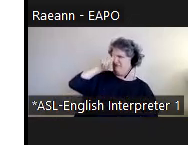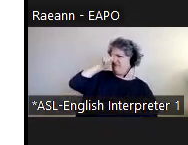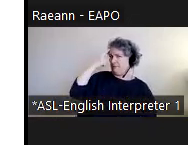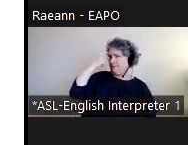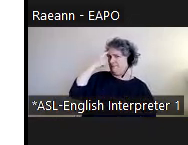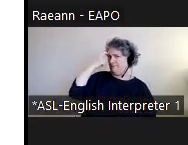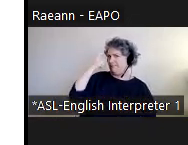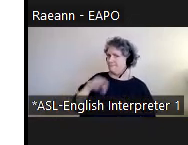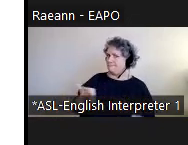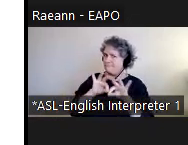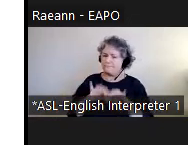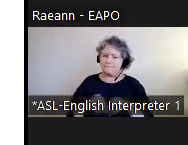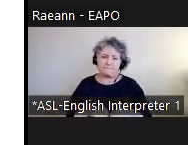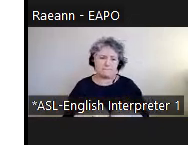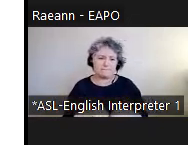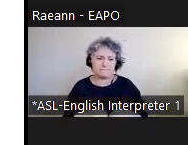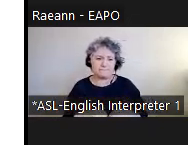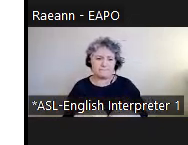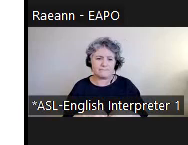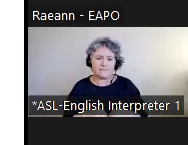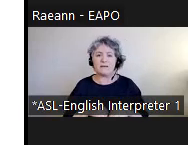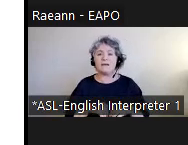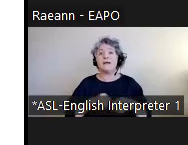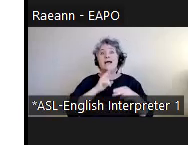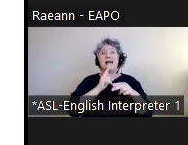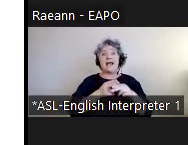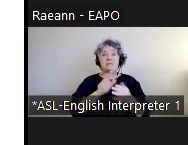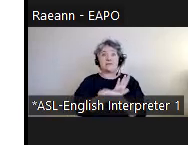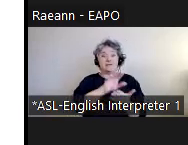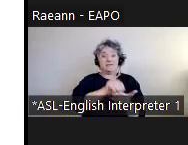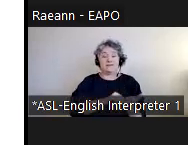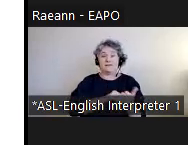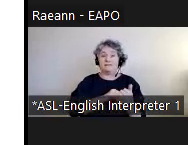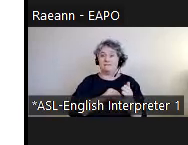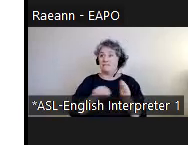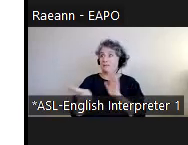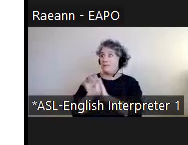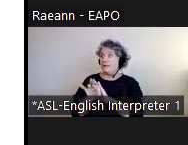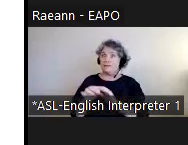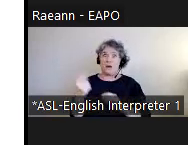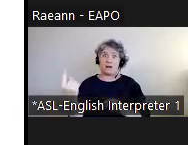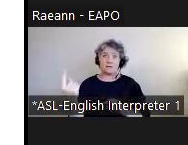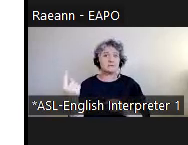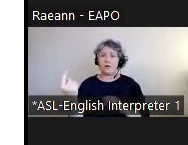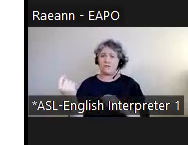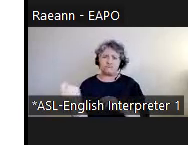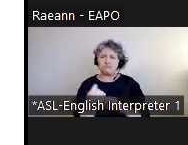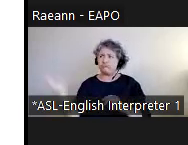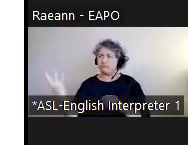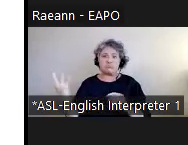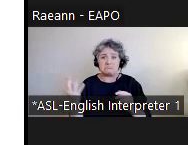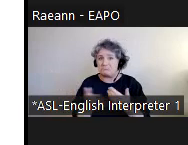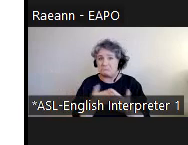So can you have more than one attorney? Absolutely. You can have as many attorneys as you'd like. There's no limitation on this